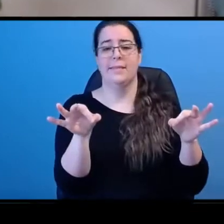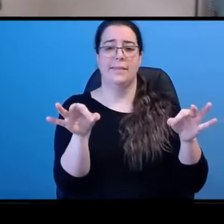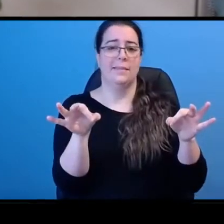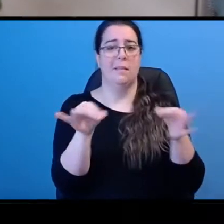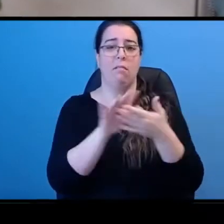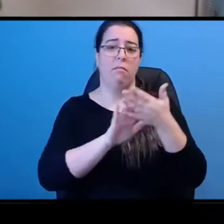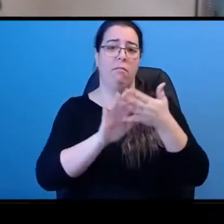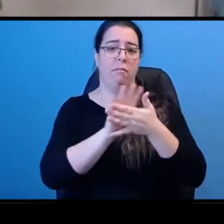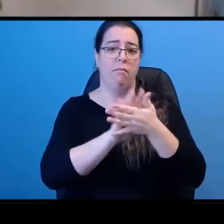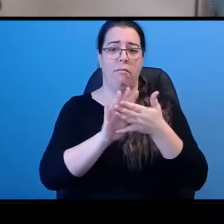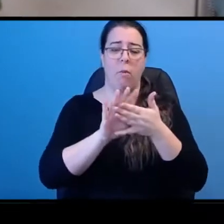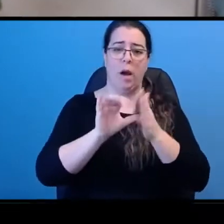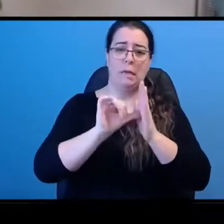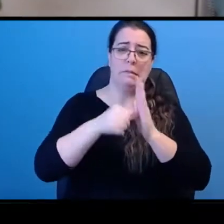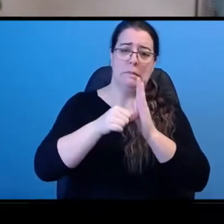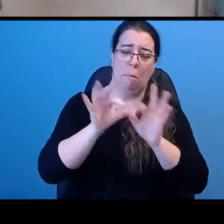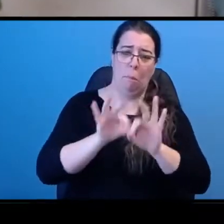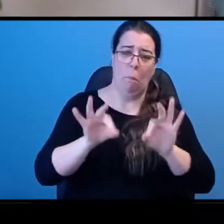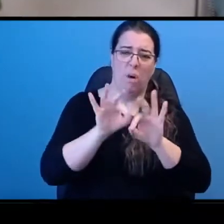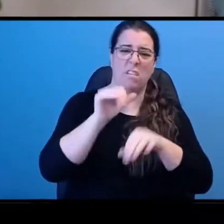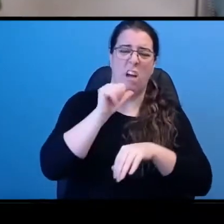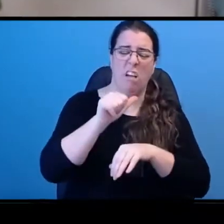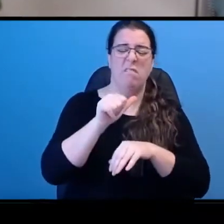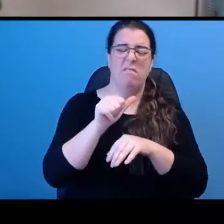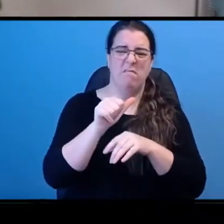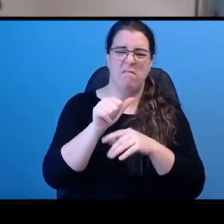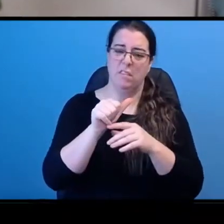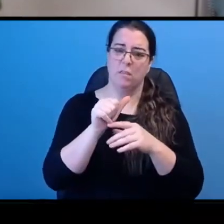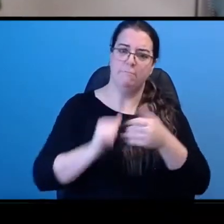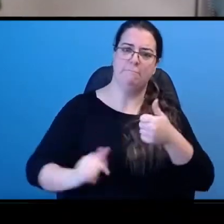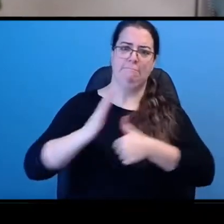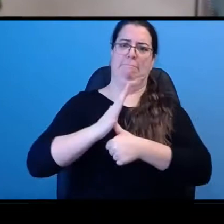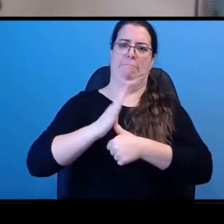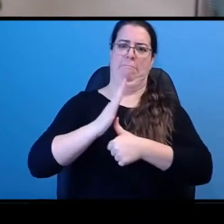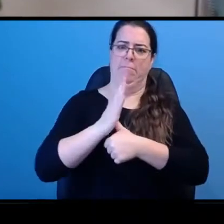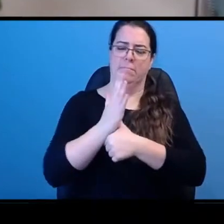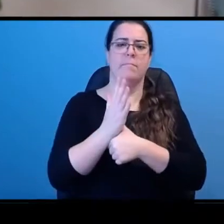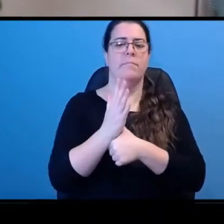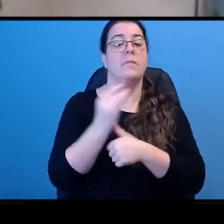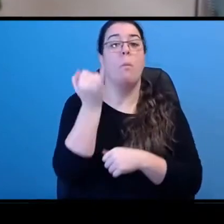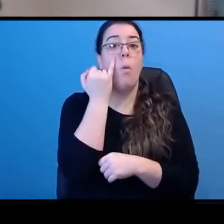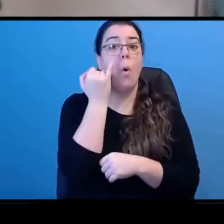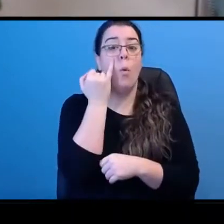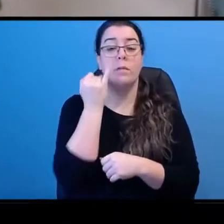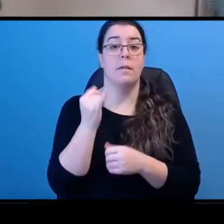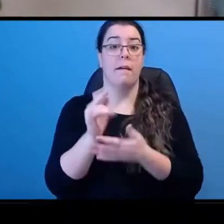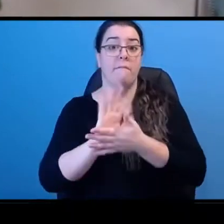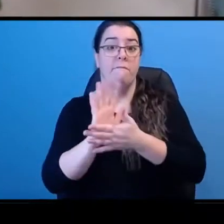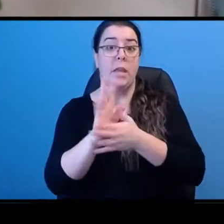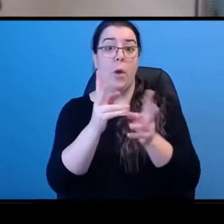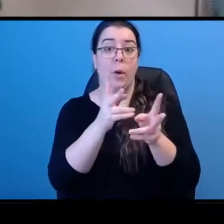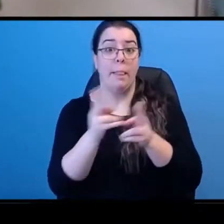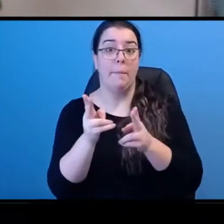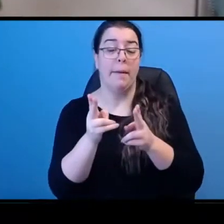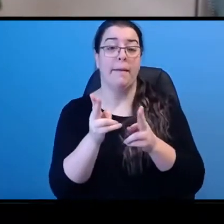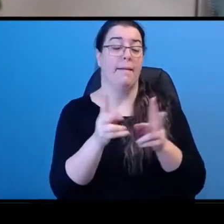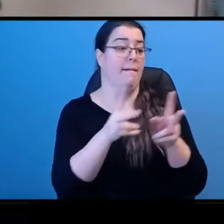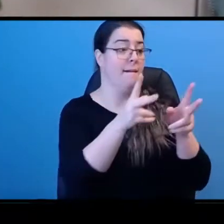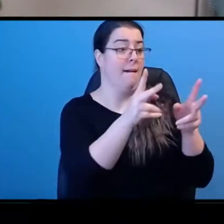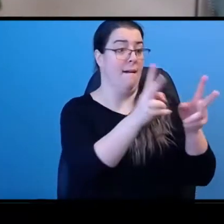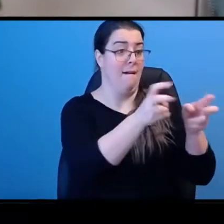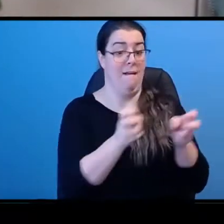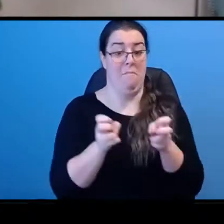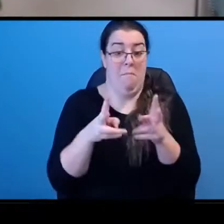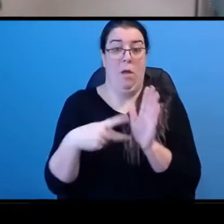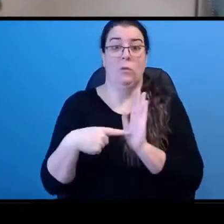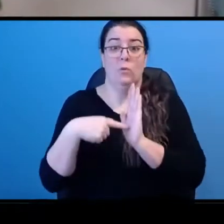right at the important part. You know, you don't want to, if you're going to use a video clip, you don't want to start with something and sort of build tension to get where you